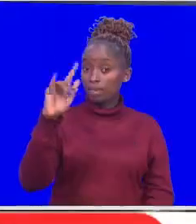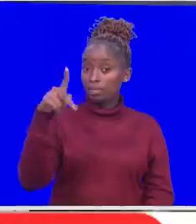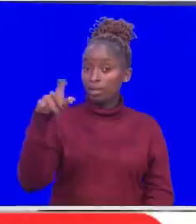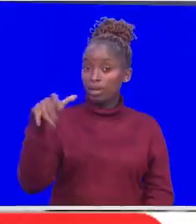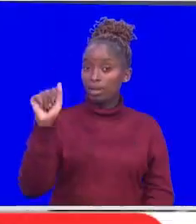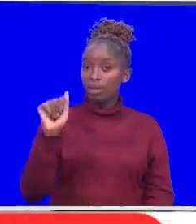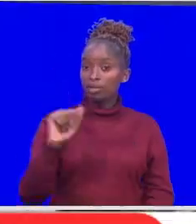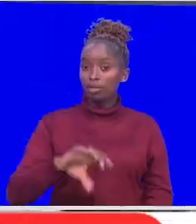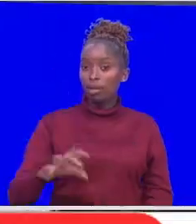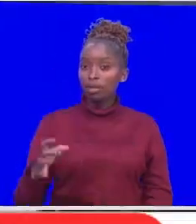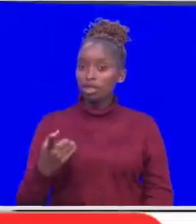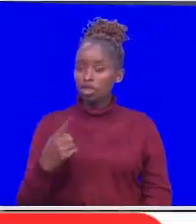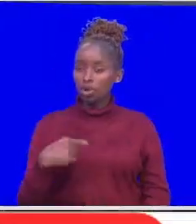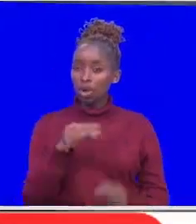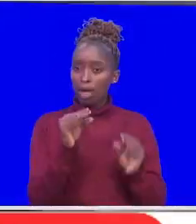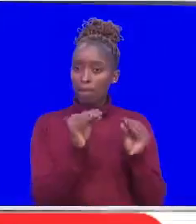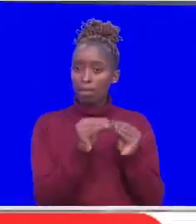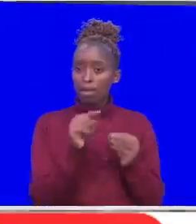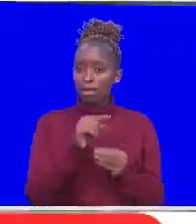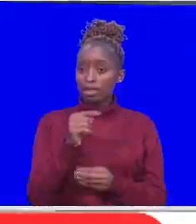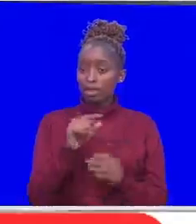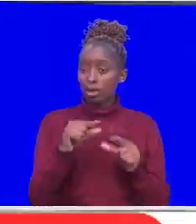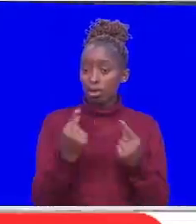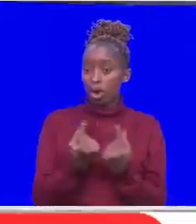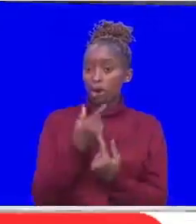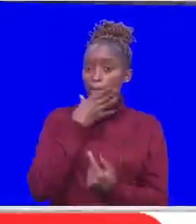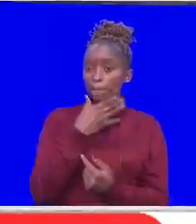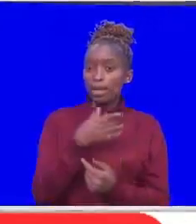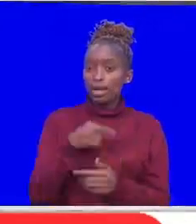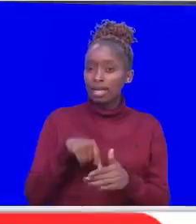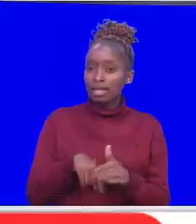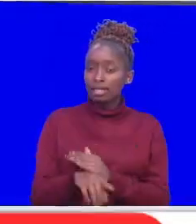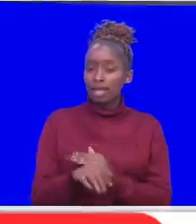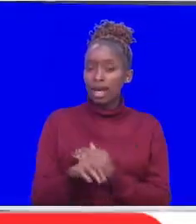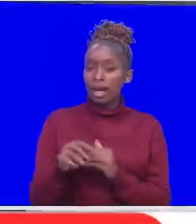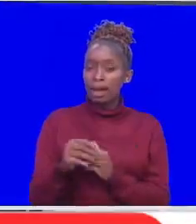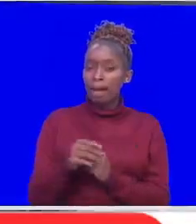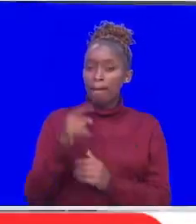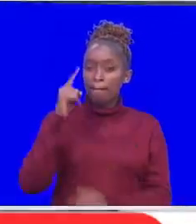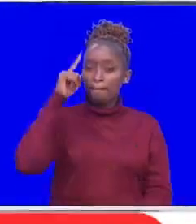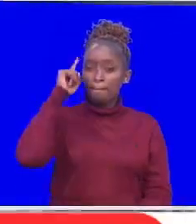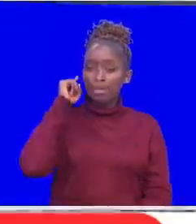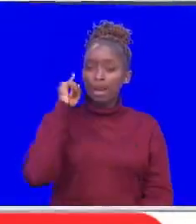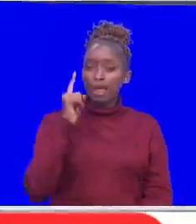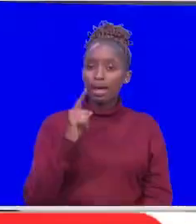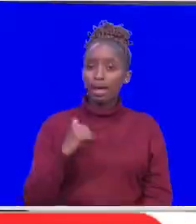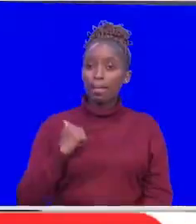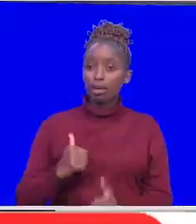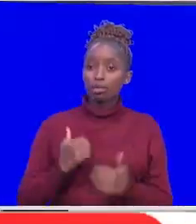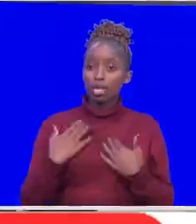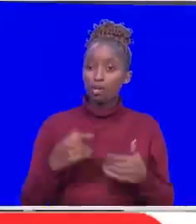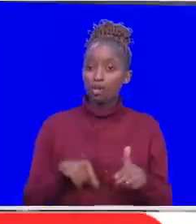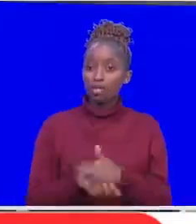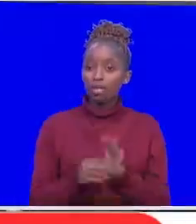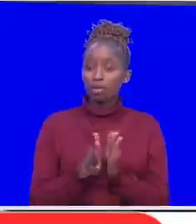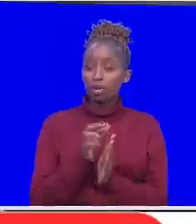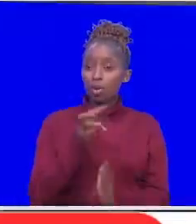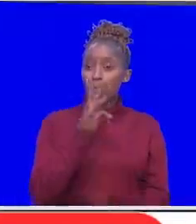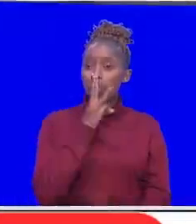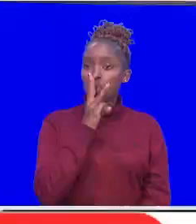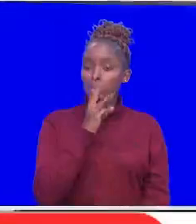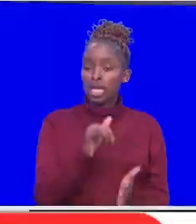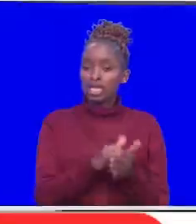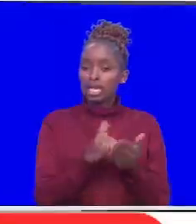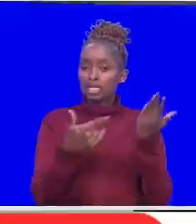group of young men fitting pipes to these black polythene bags that have been embedded in flood water. This is a